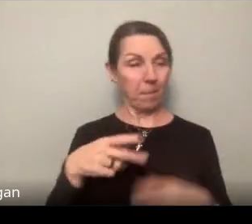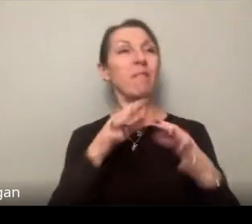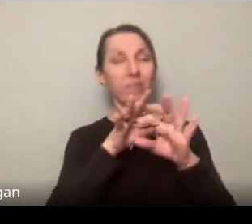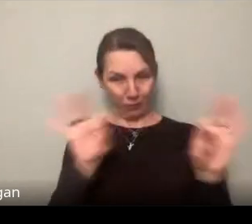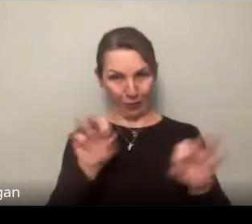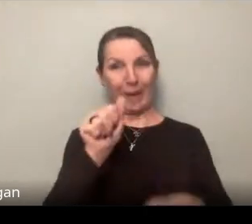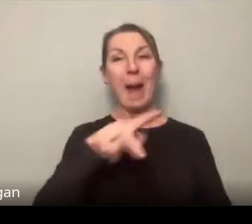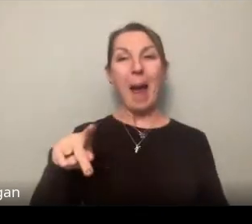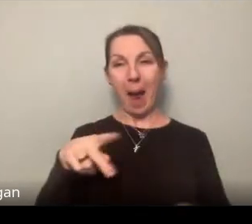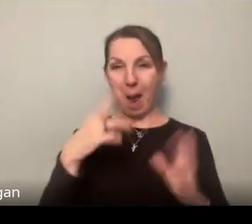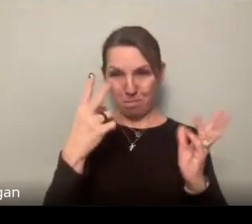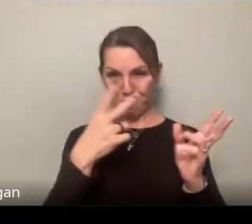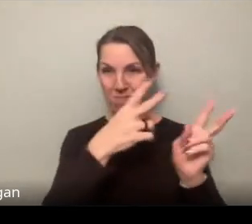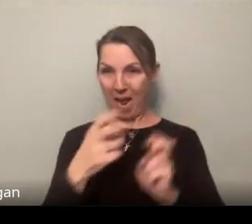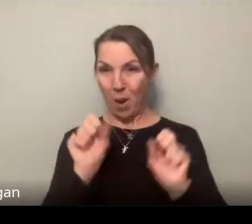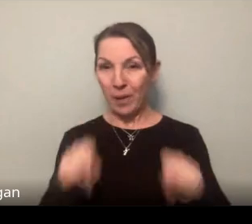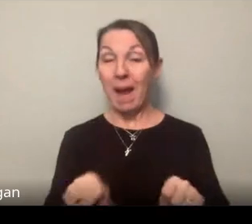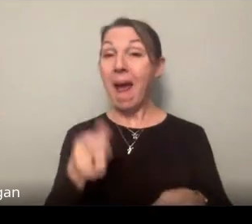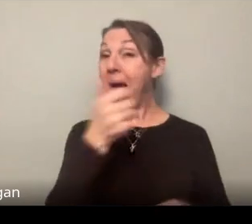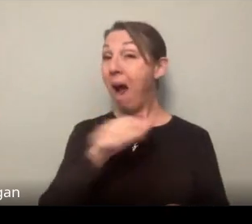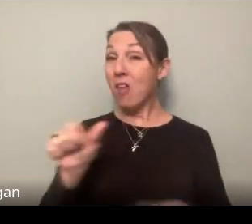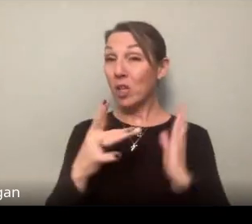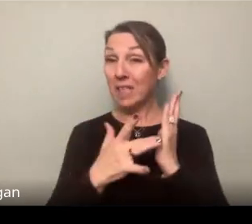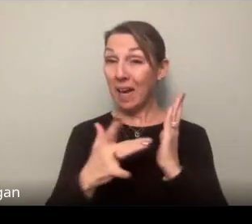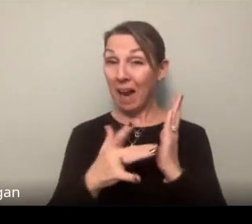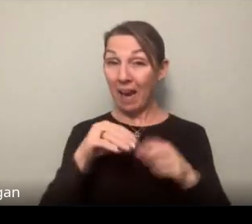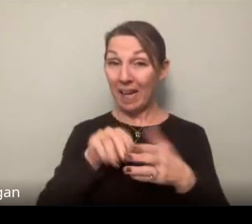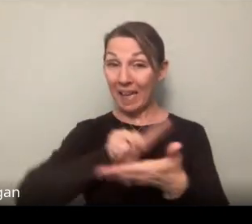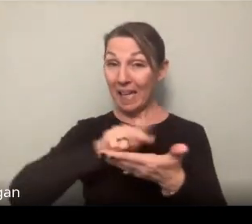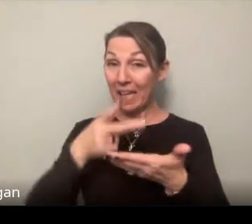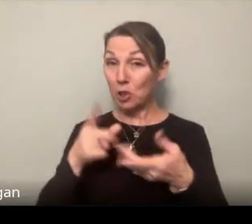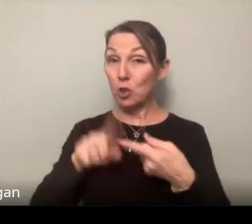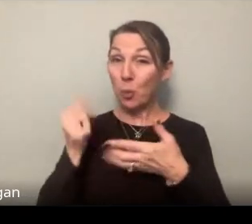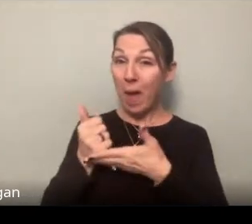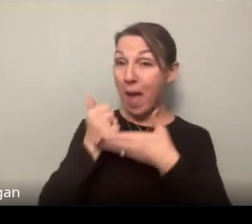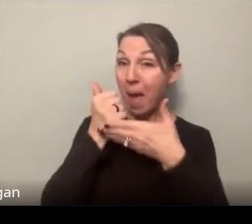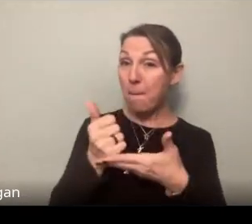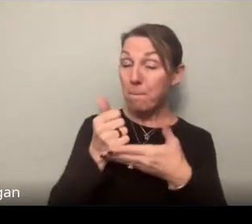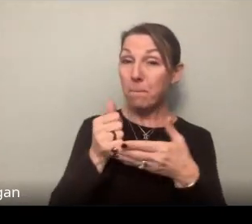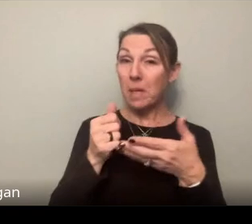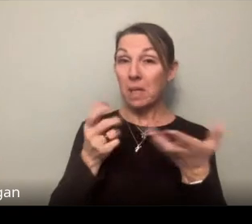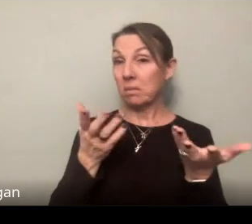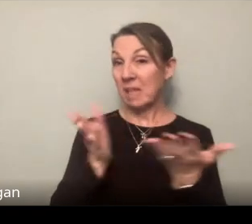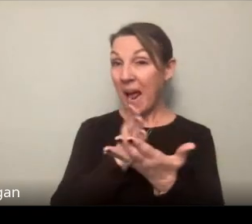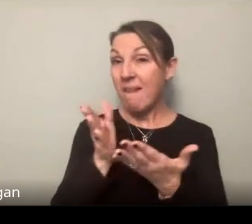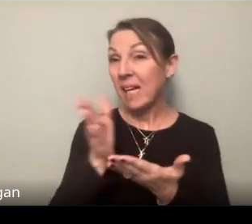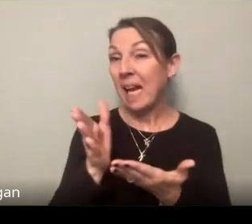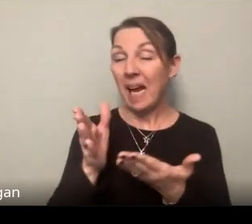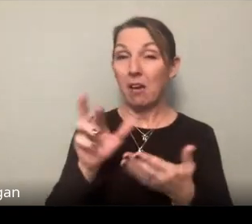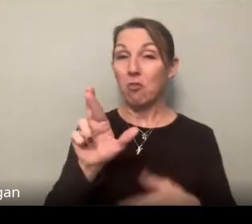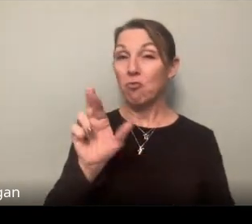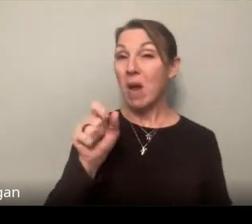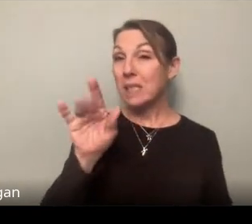app, yep, Seeing AI, yep. And do you use any other technology in the kitchen to help navigate